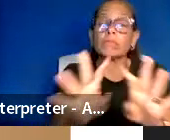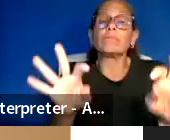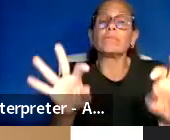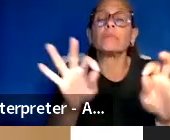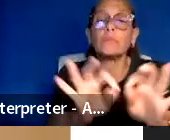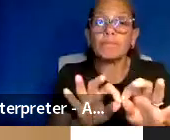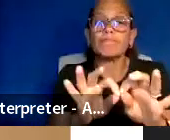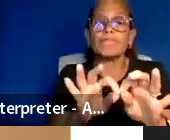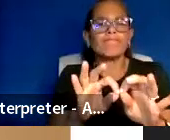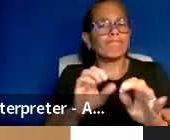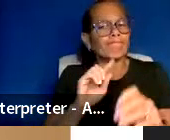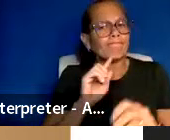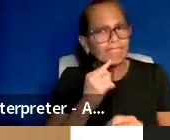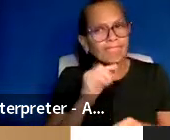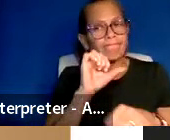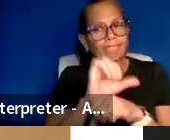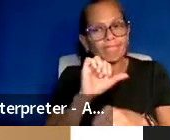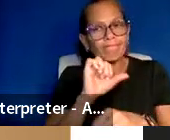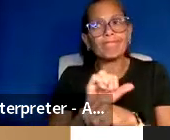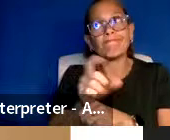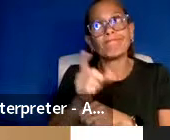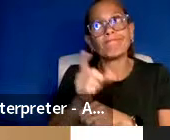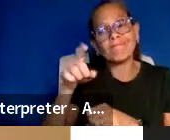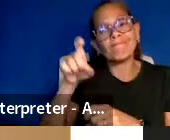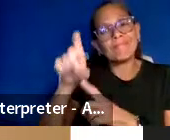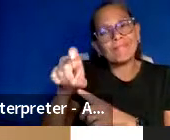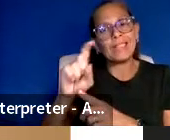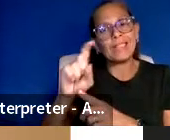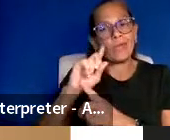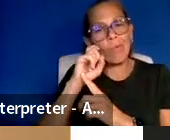critical jobs that we know are so necessary to